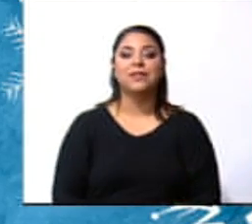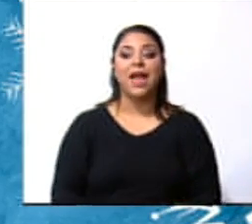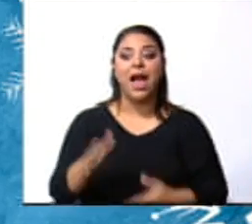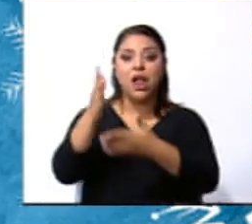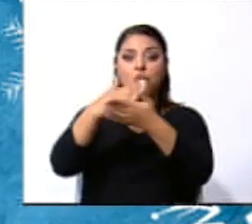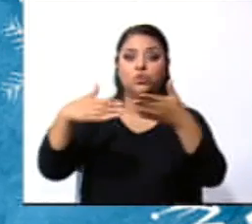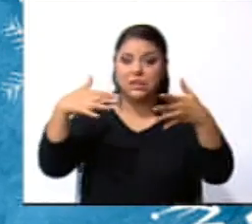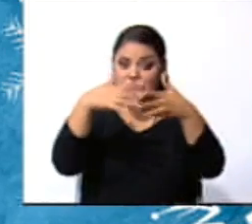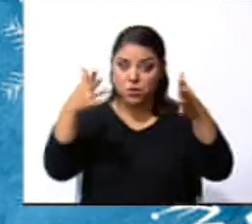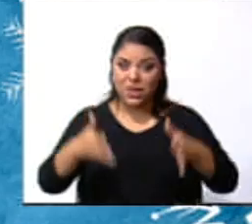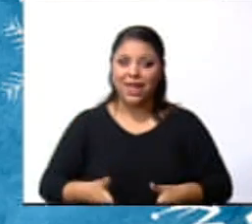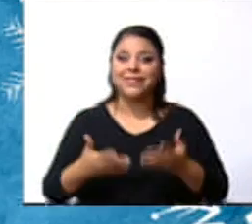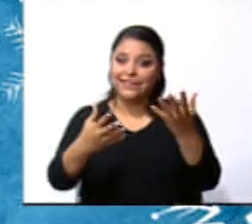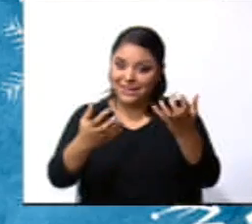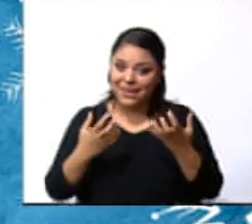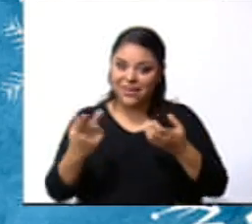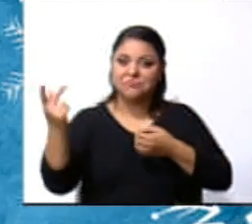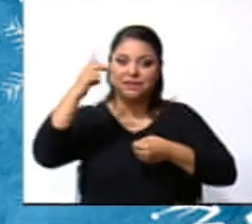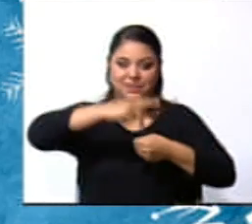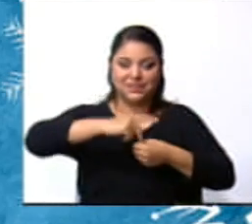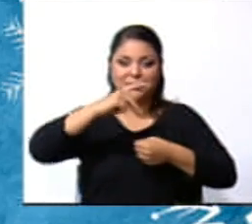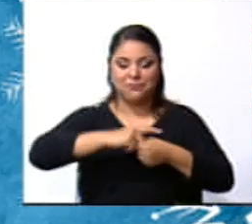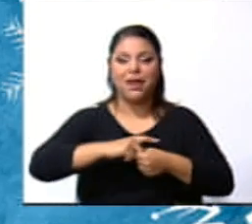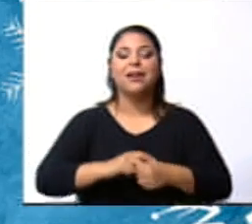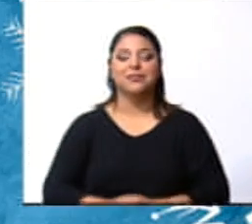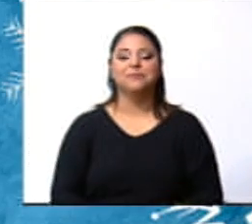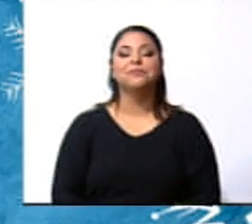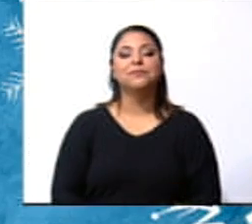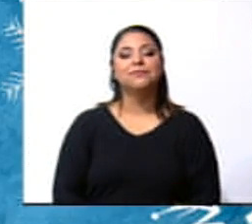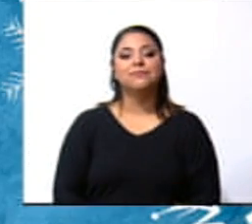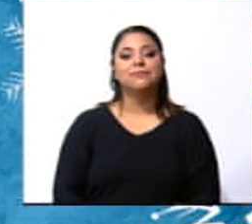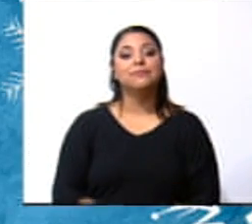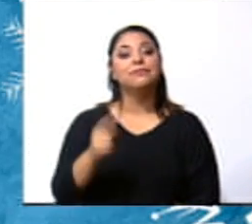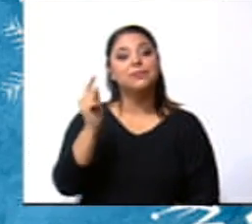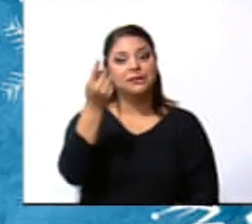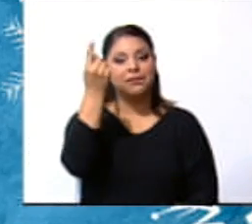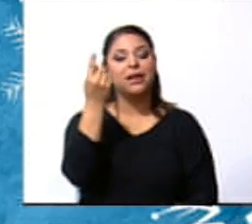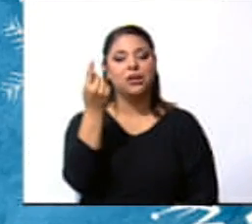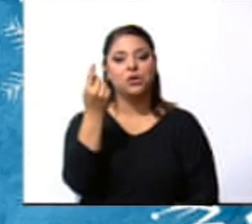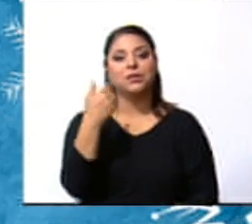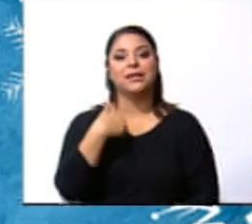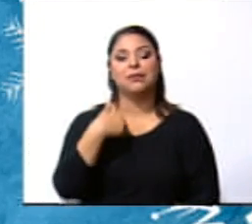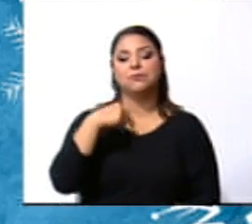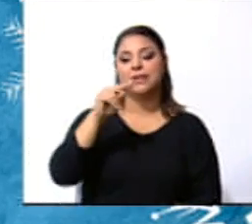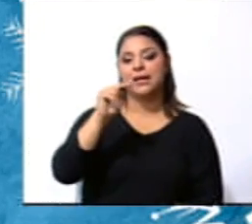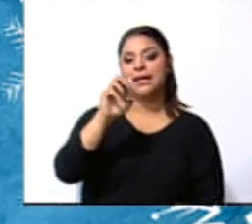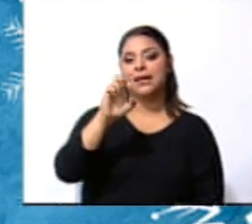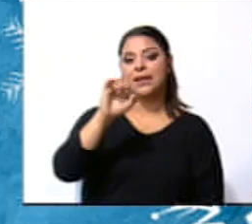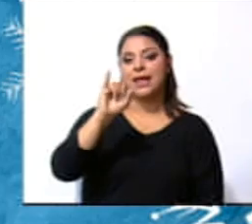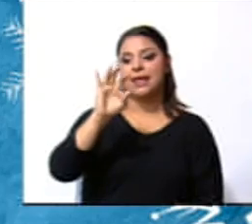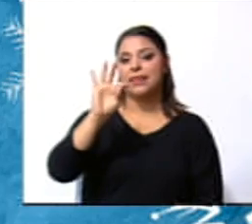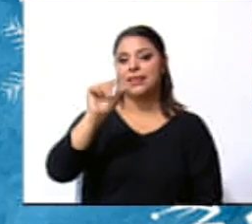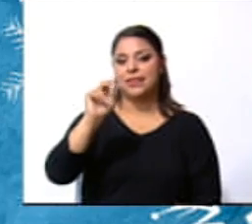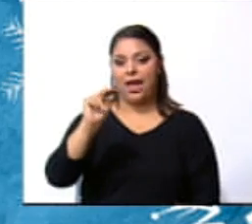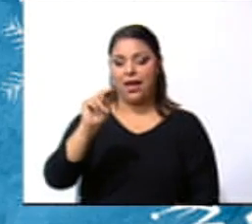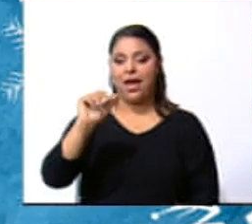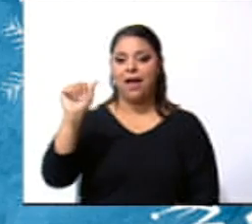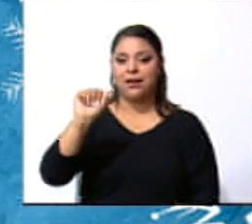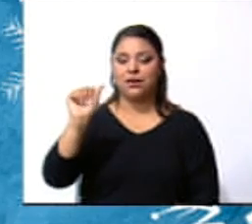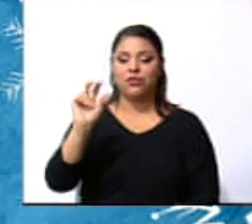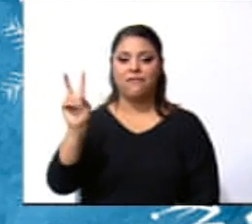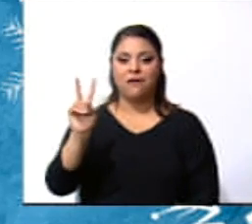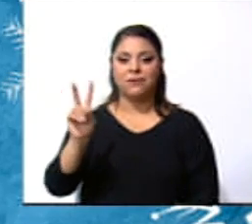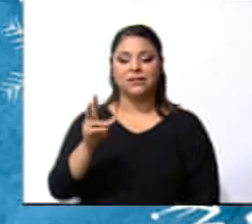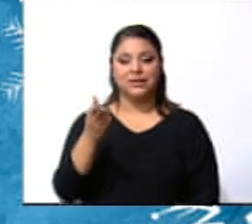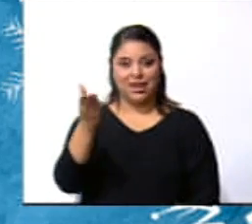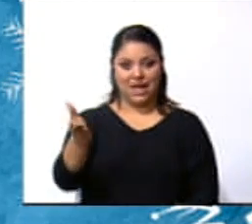are participating. Okay, first, we're going to have Nathan Aguirre Valverde. Now, Nathan,